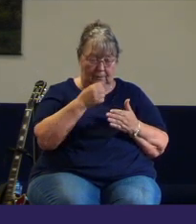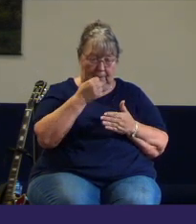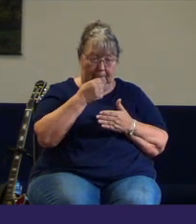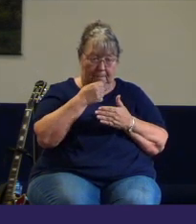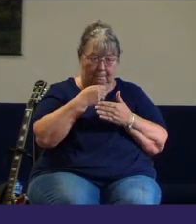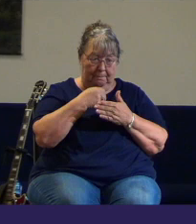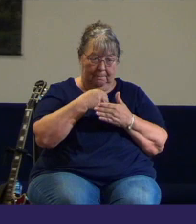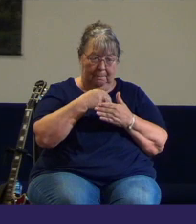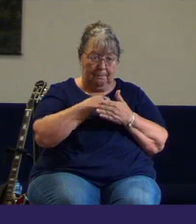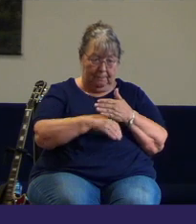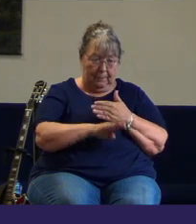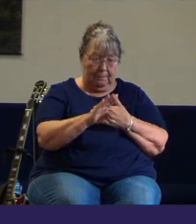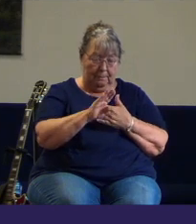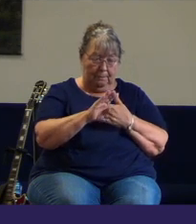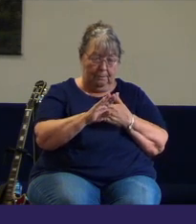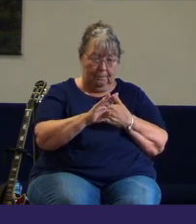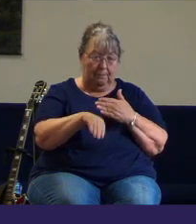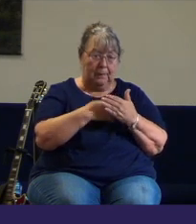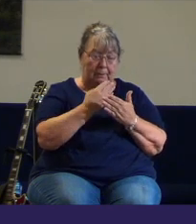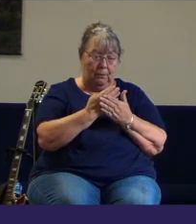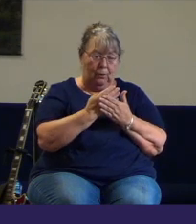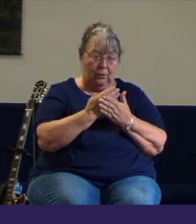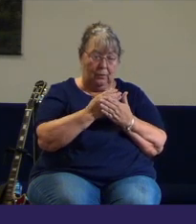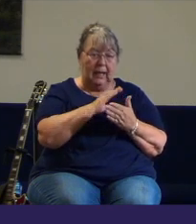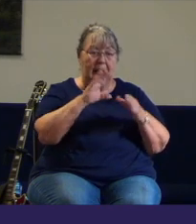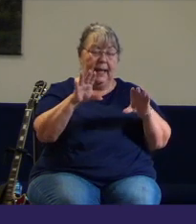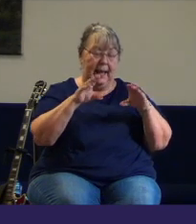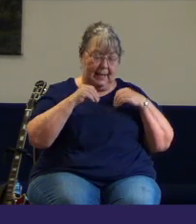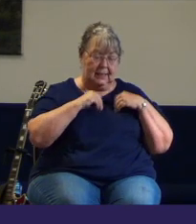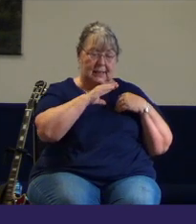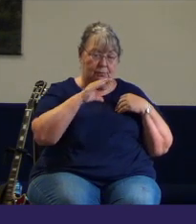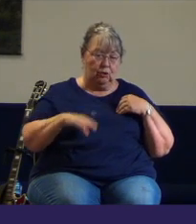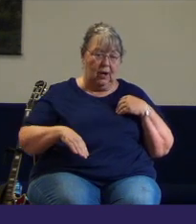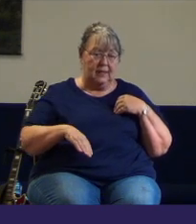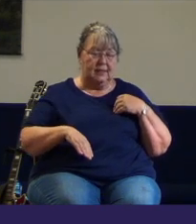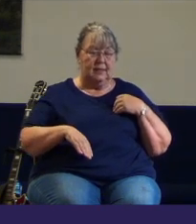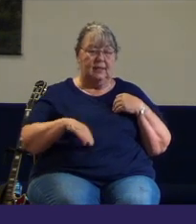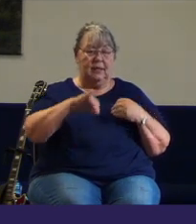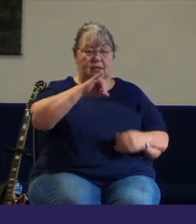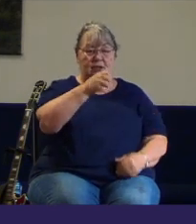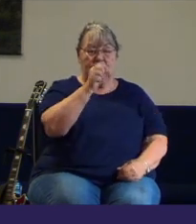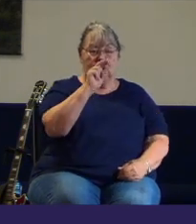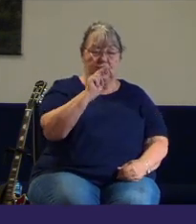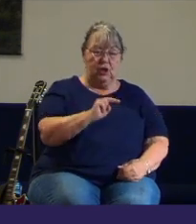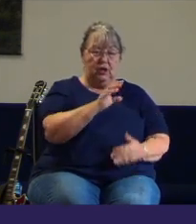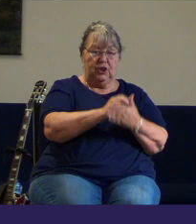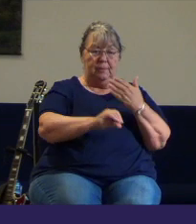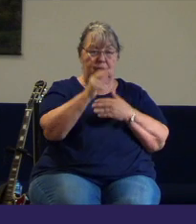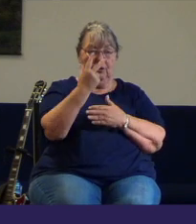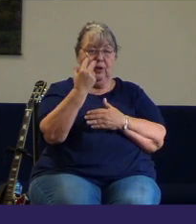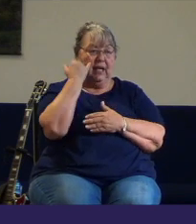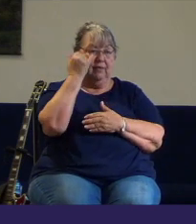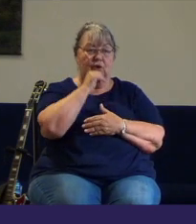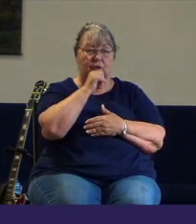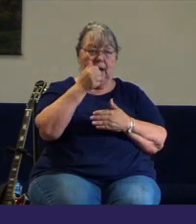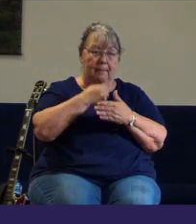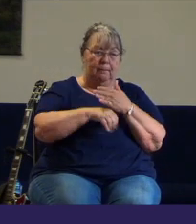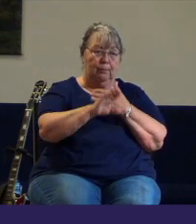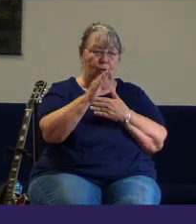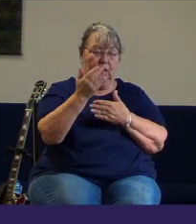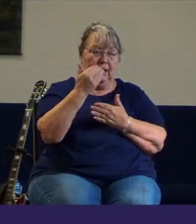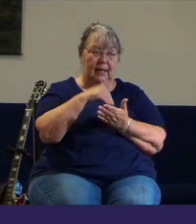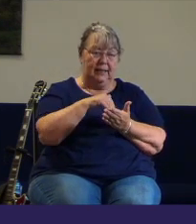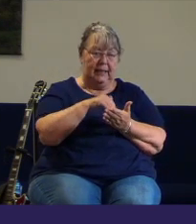Be born again. We need to be born again. Jesus says in John 3, unless a man or woman is born again, they will not see the kingdom of